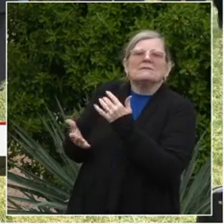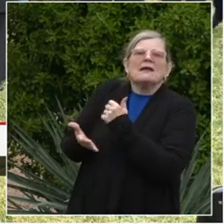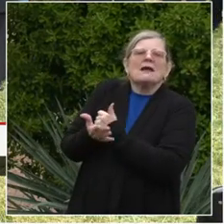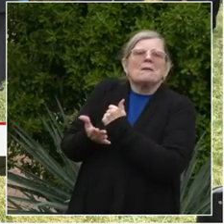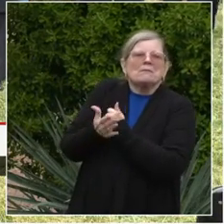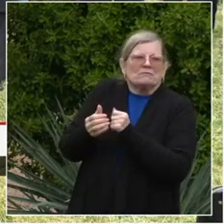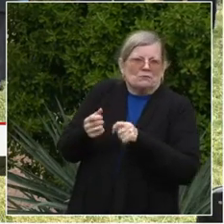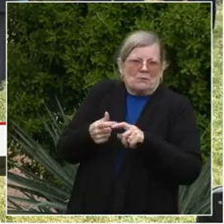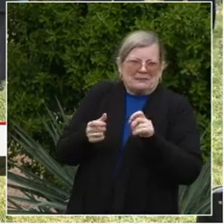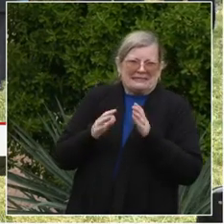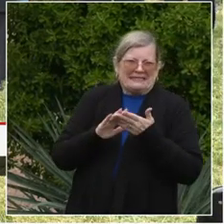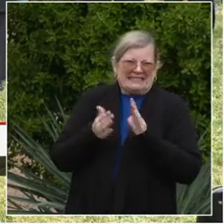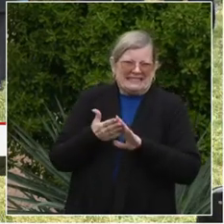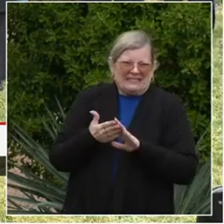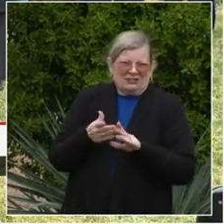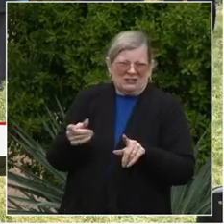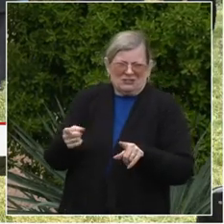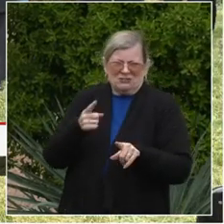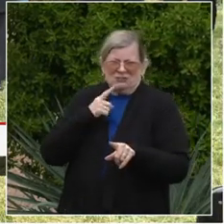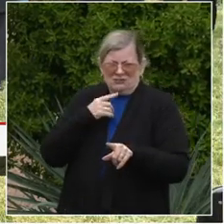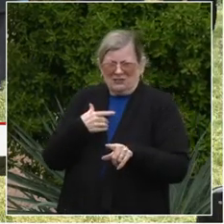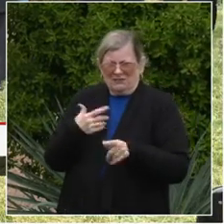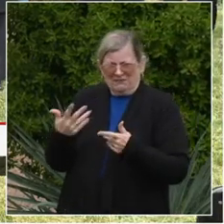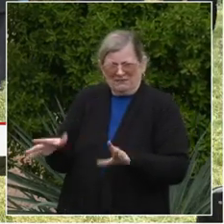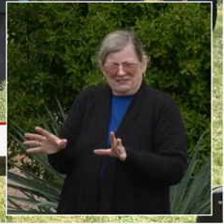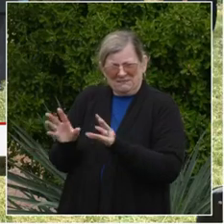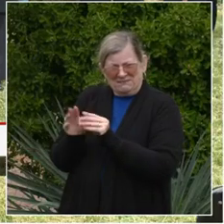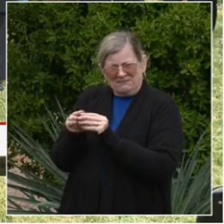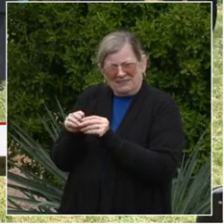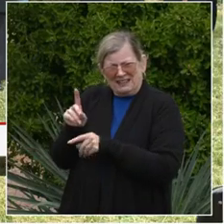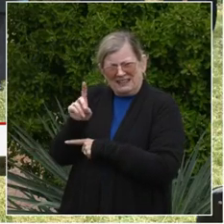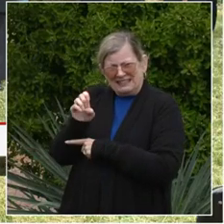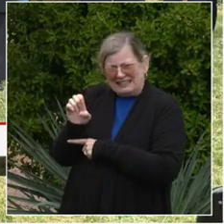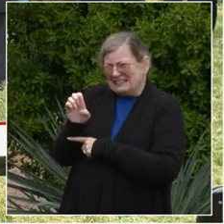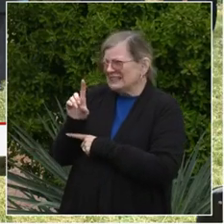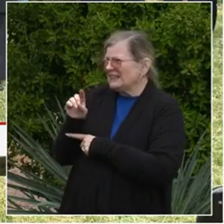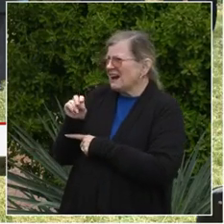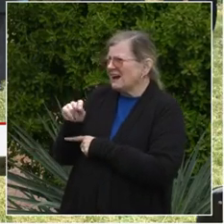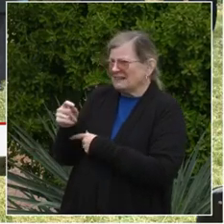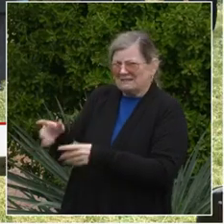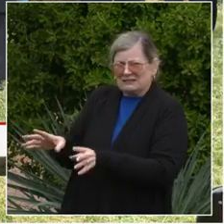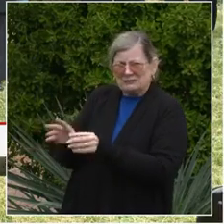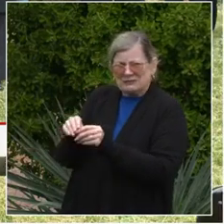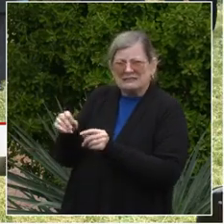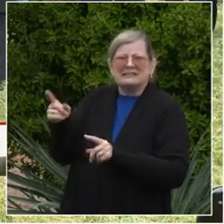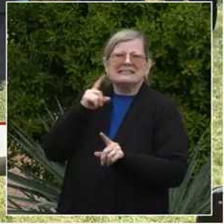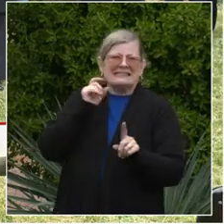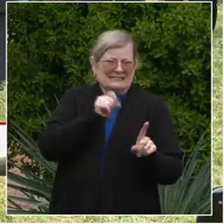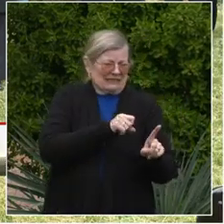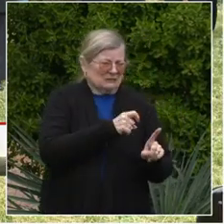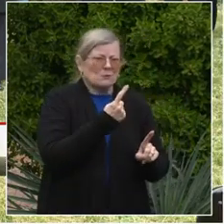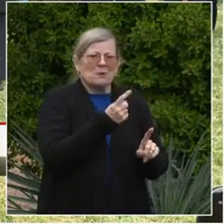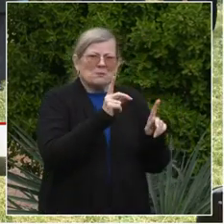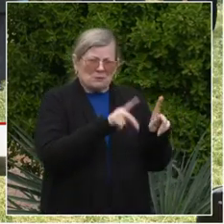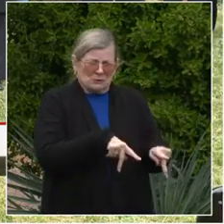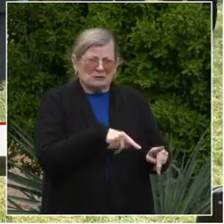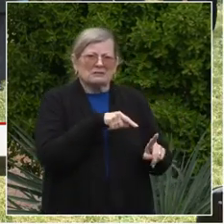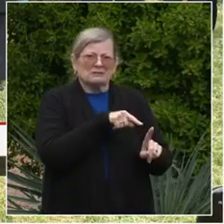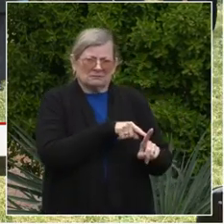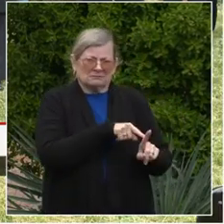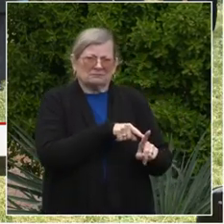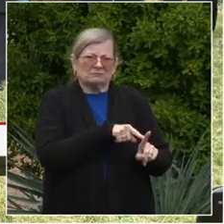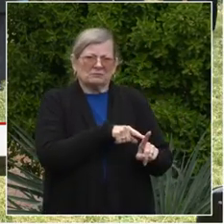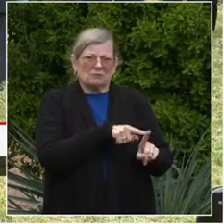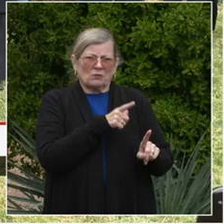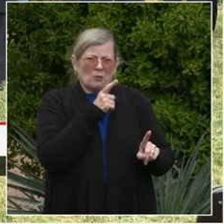you say you have a meeting with Ddot today? We have a meeting with Ddot today. So okay. One person who preemptively